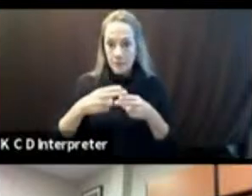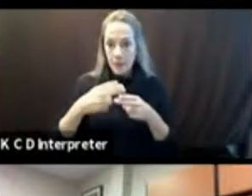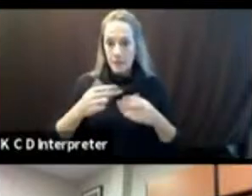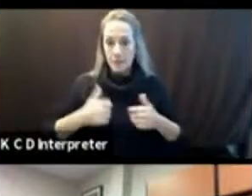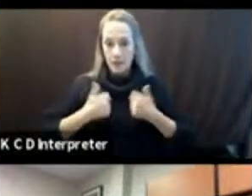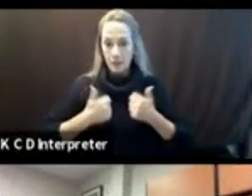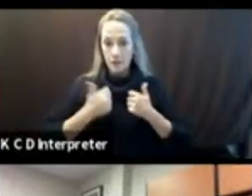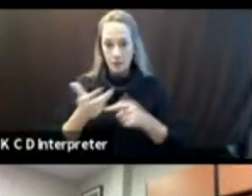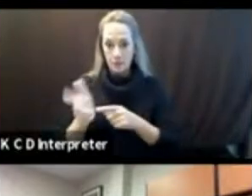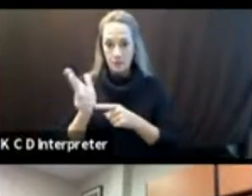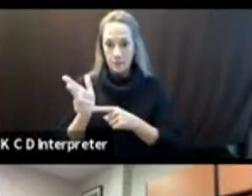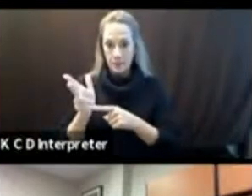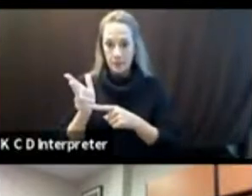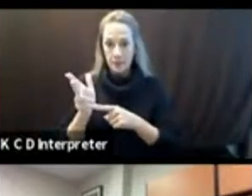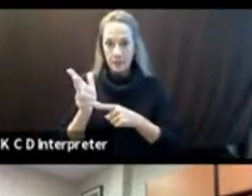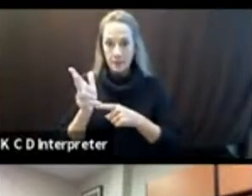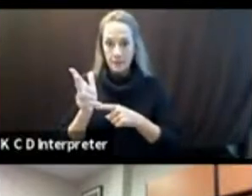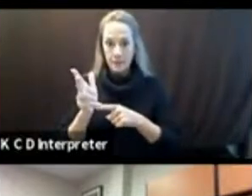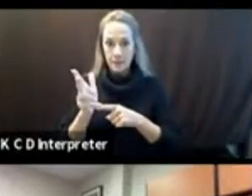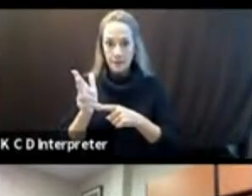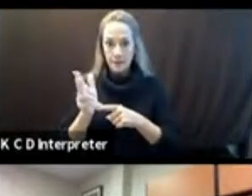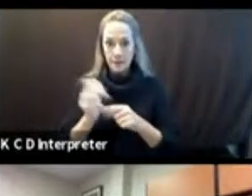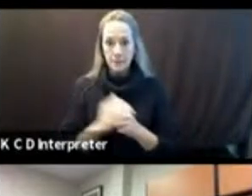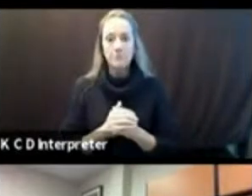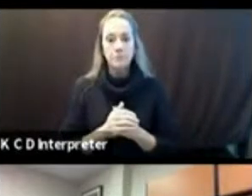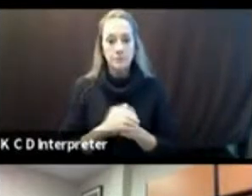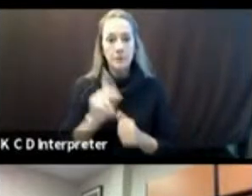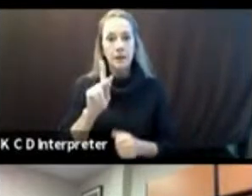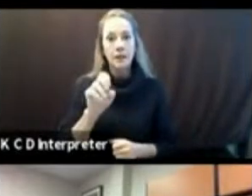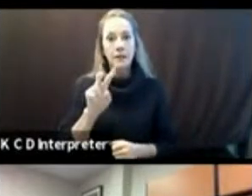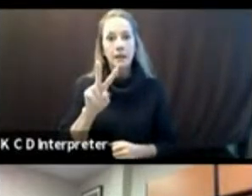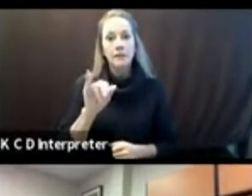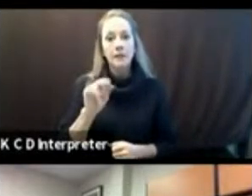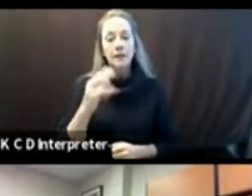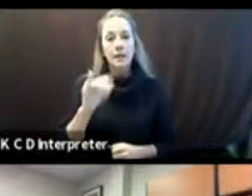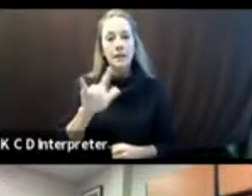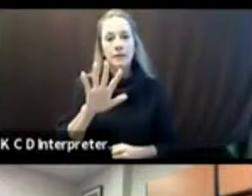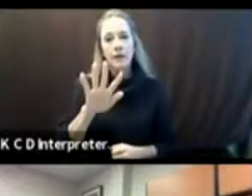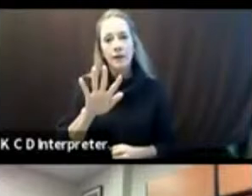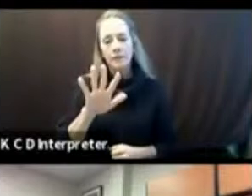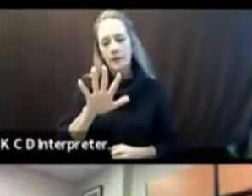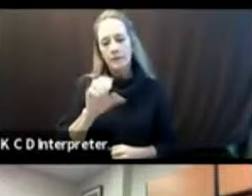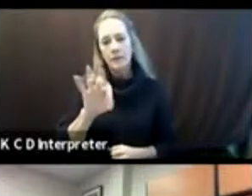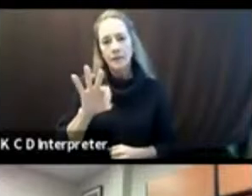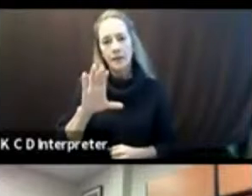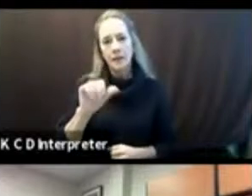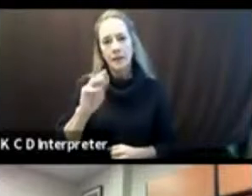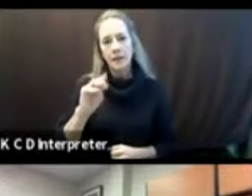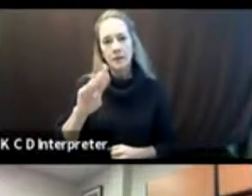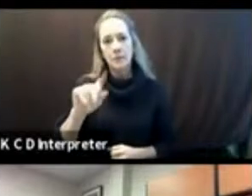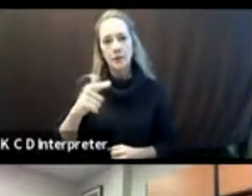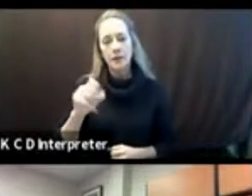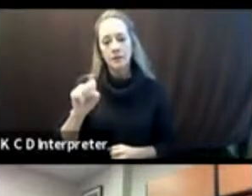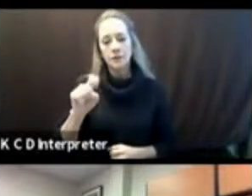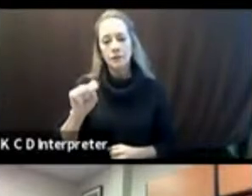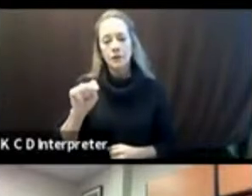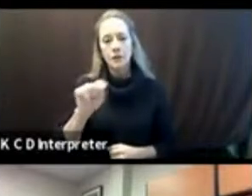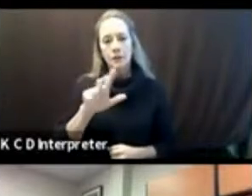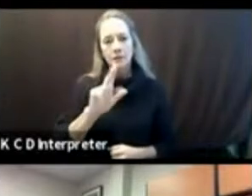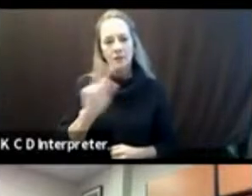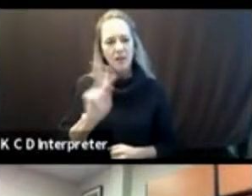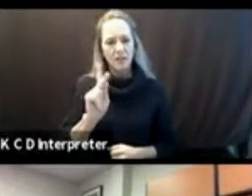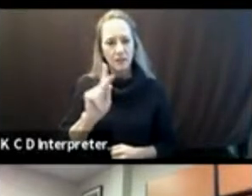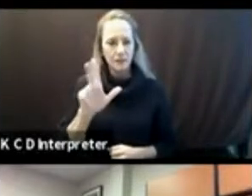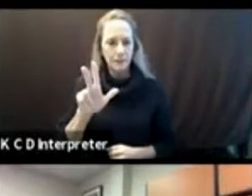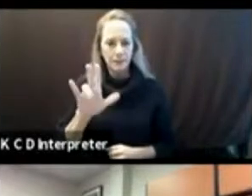and you have 3 minutes. Kevin Hill, 509 Cambridge Street, Knoxville, Tennessee, 37920. I